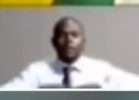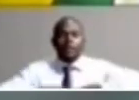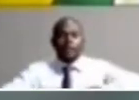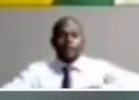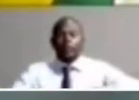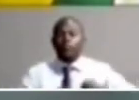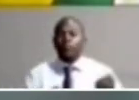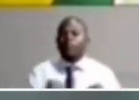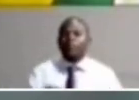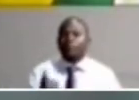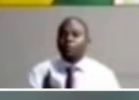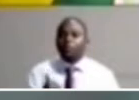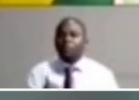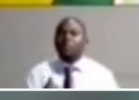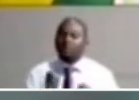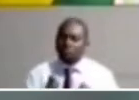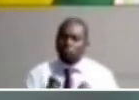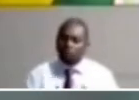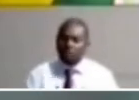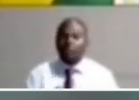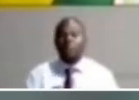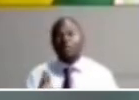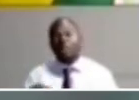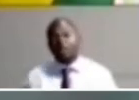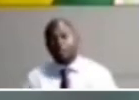cargo vehicles.